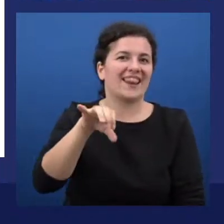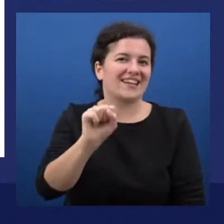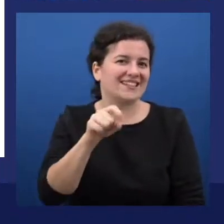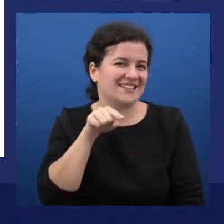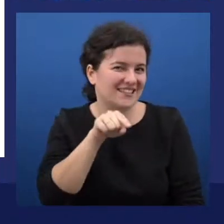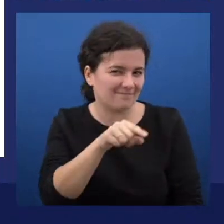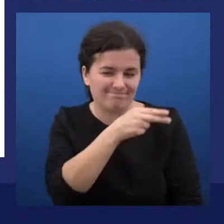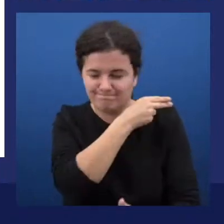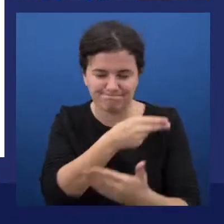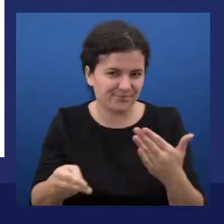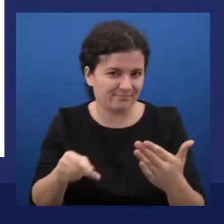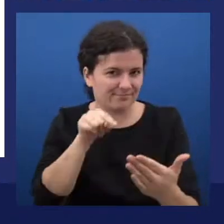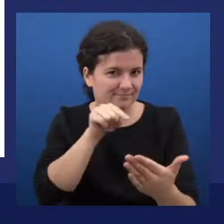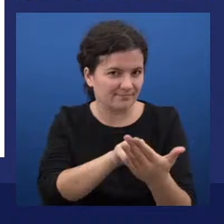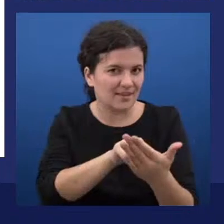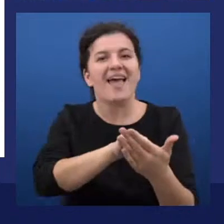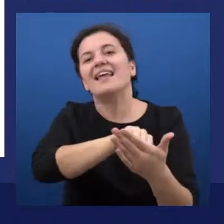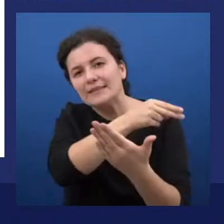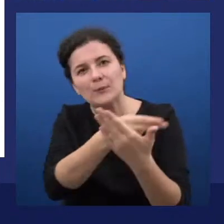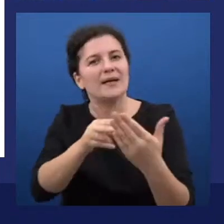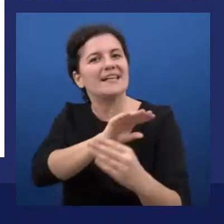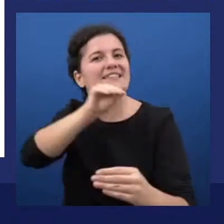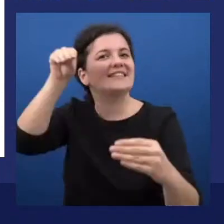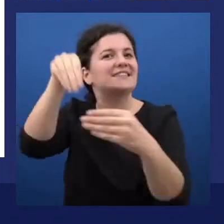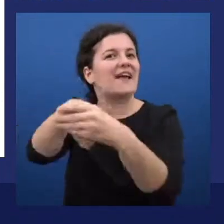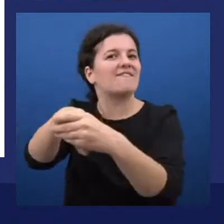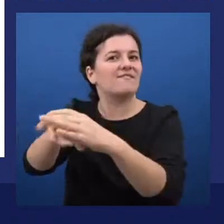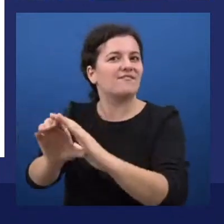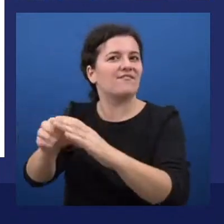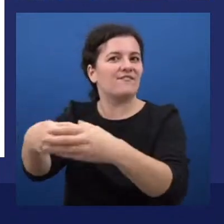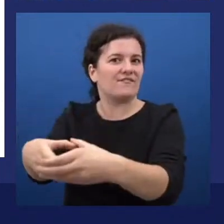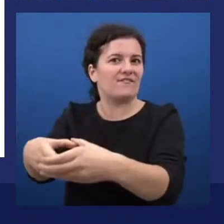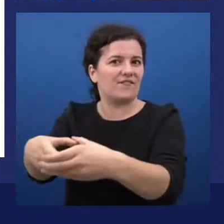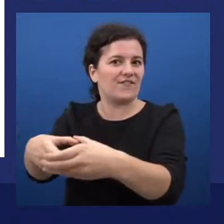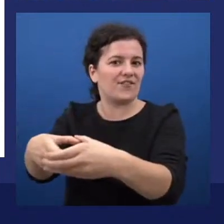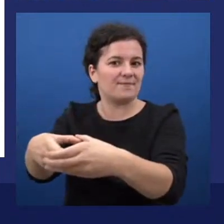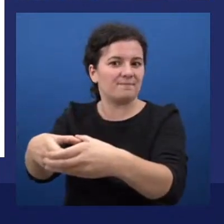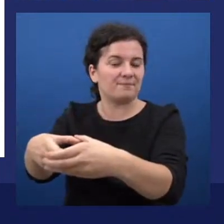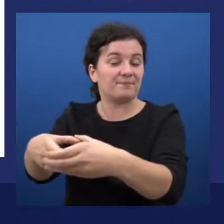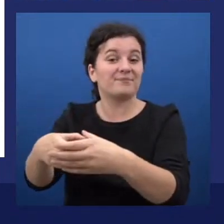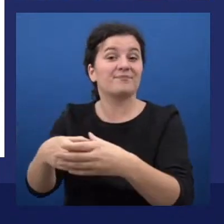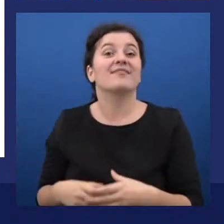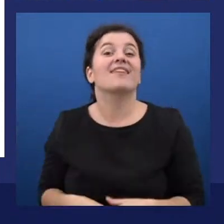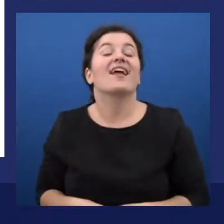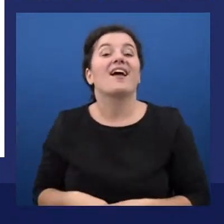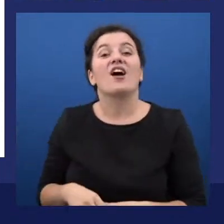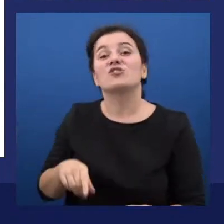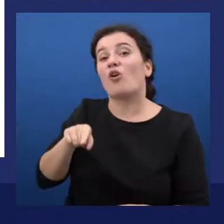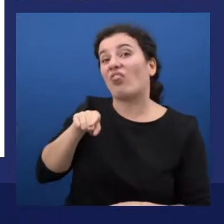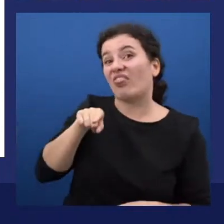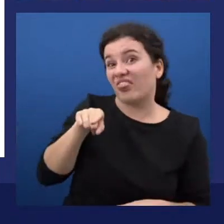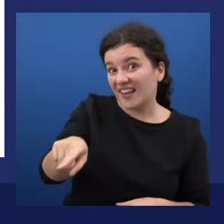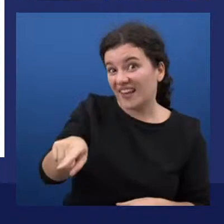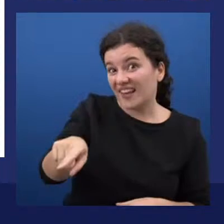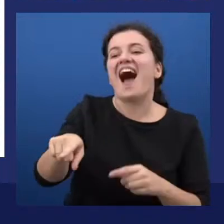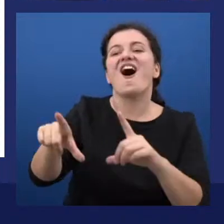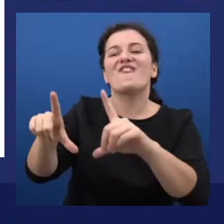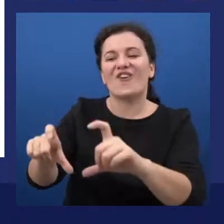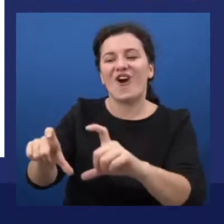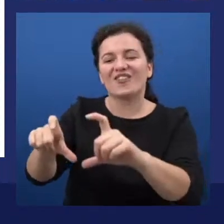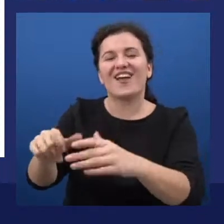we will save it. So it's now out of this. It will be used to retrain the model. So in this case, you can